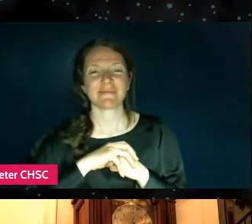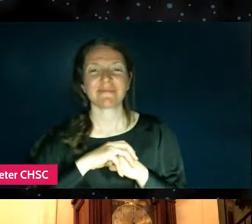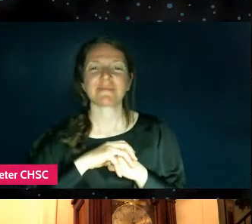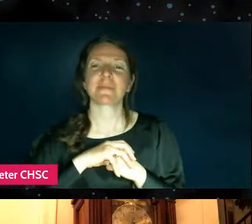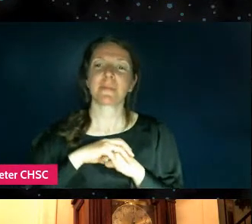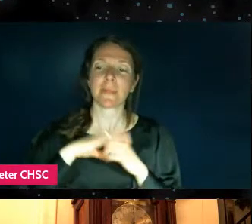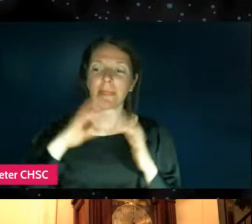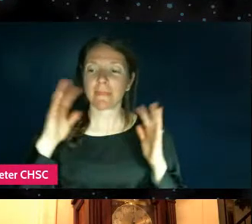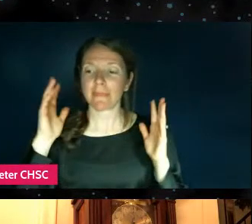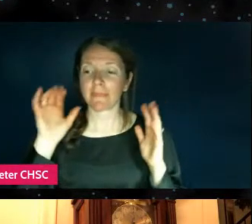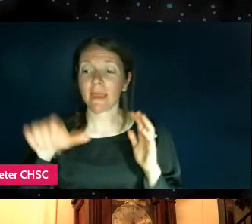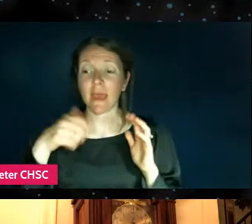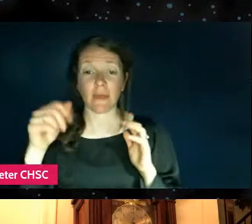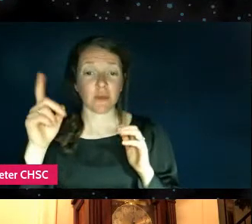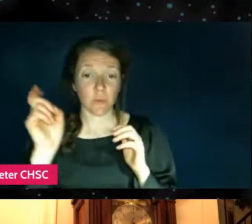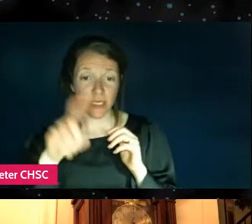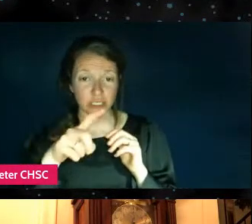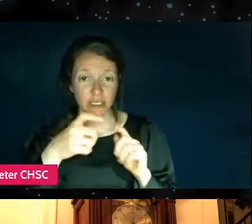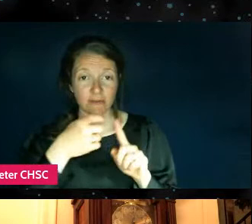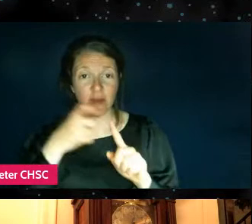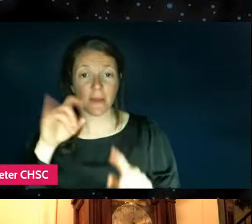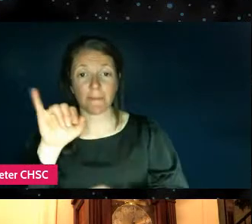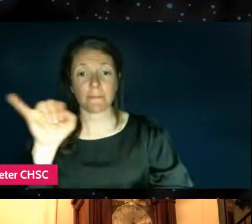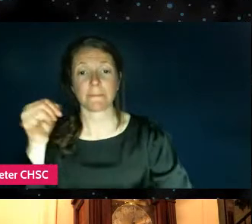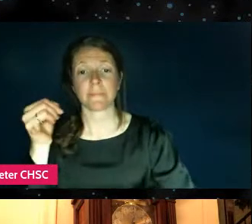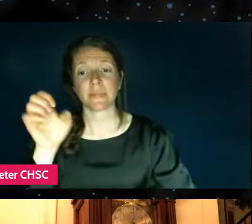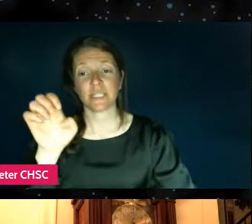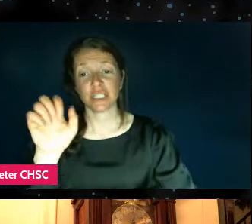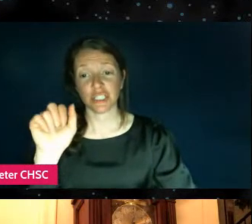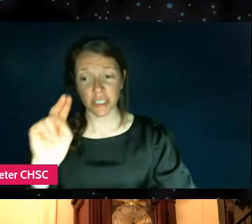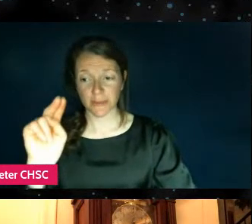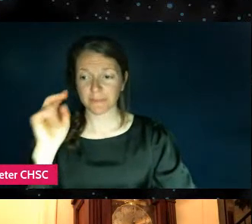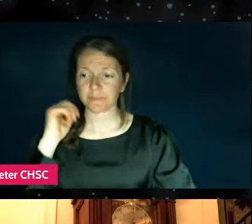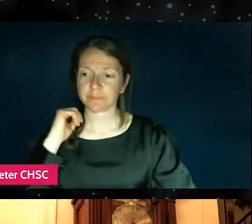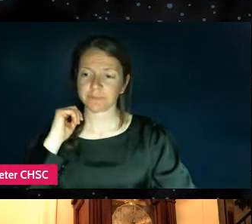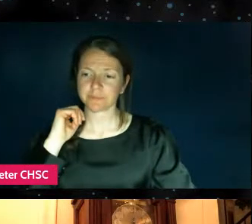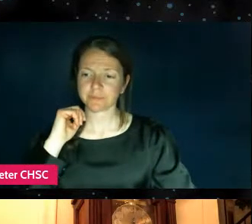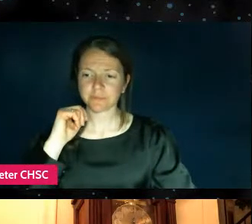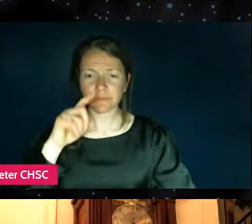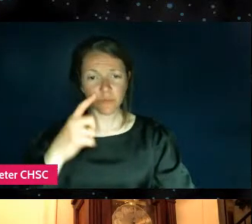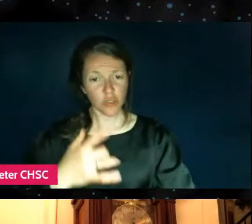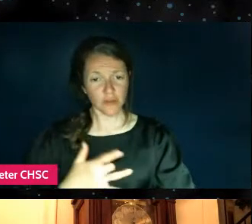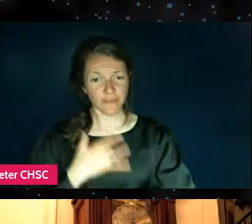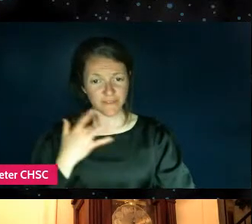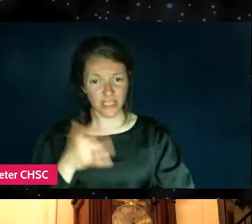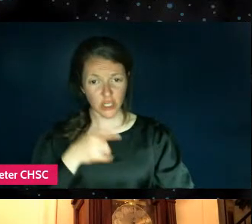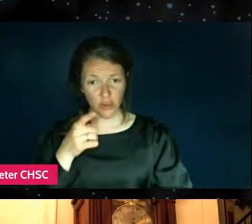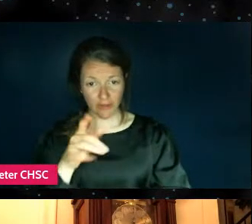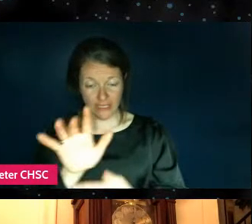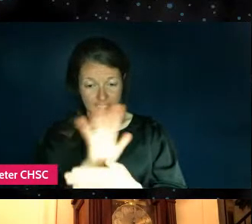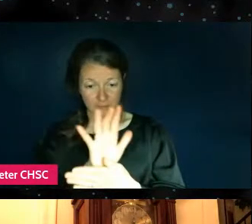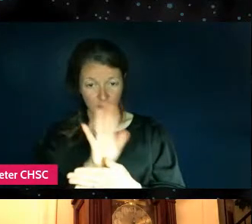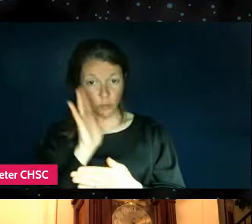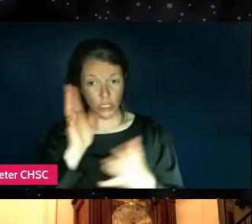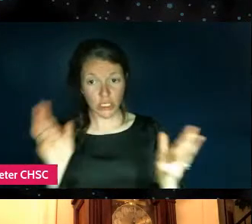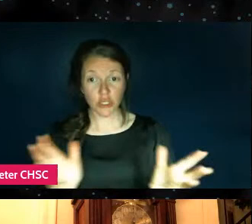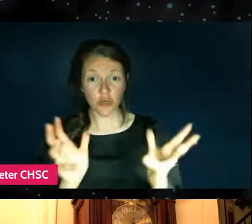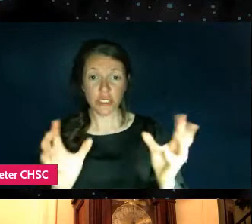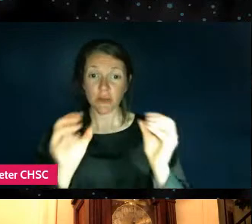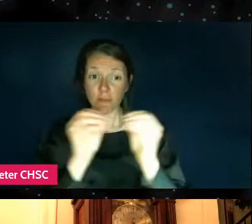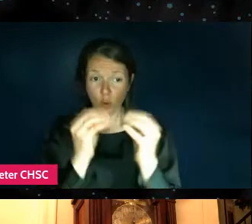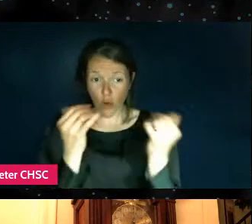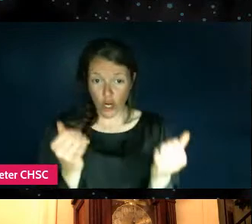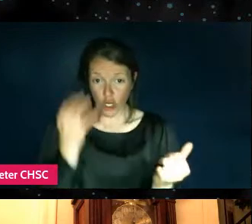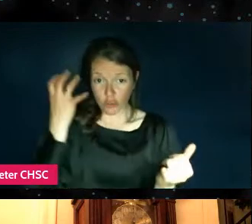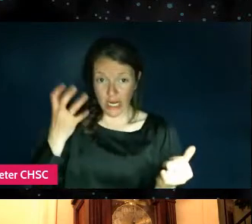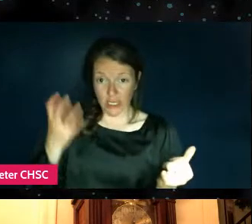So other question from Jean. Do you feel this film will encourage more queens to document their lives and preserve